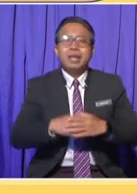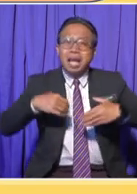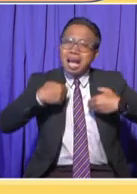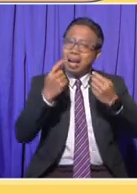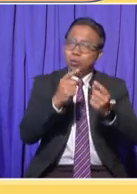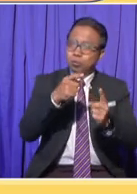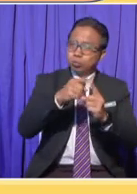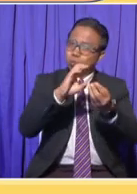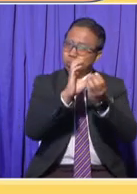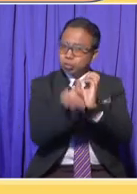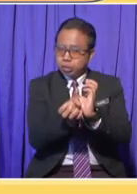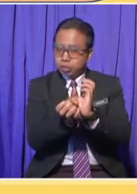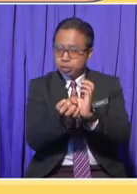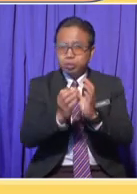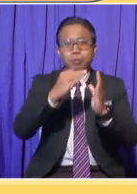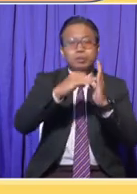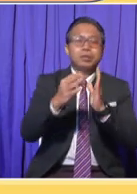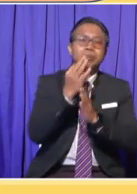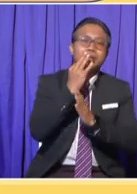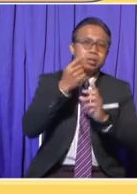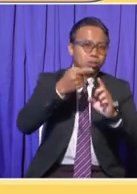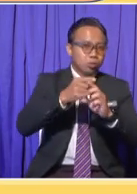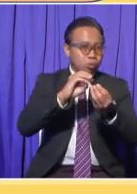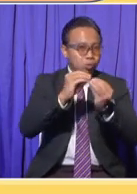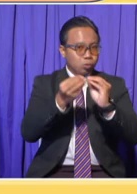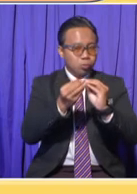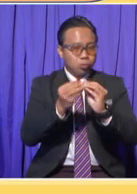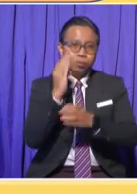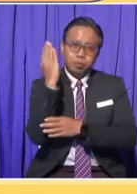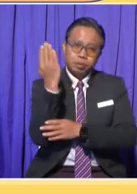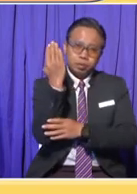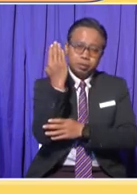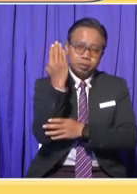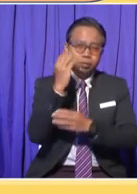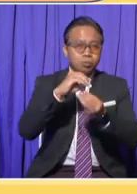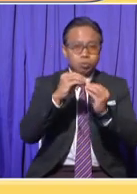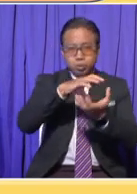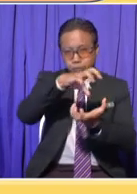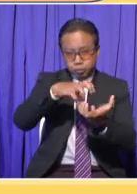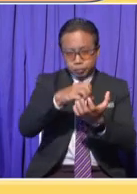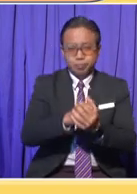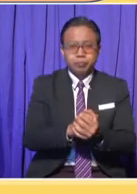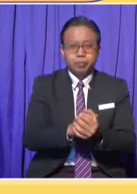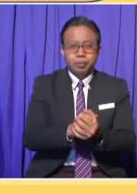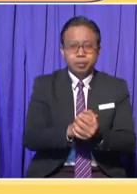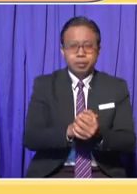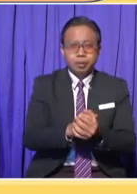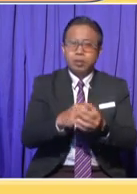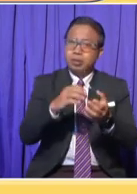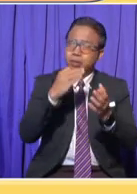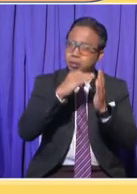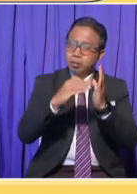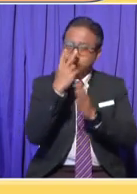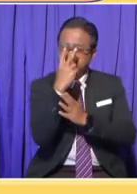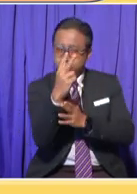change the improper fractions to mixed numbers? We are used to seeing these kinds of